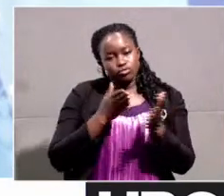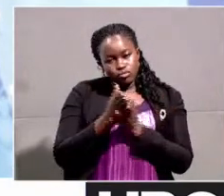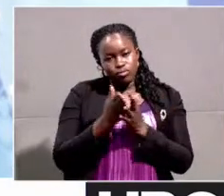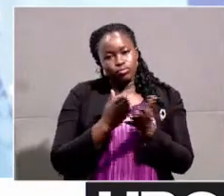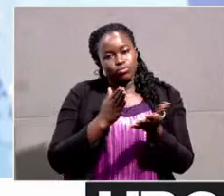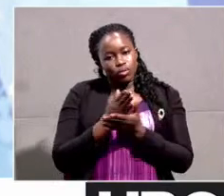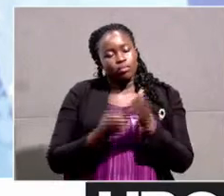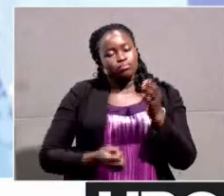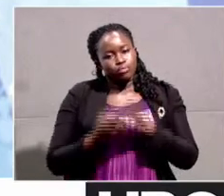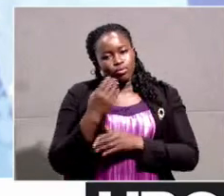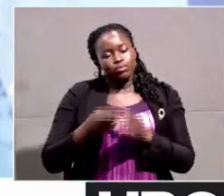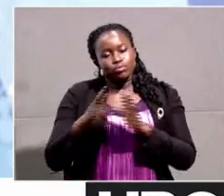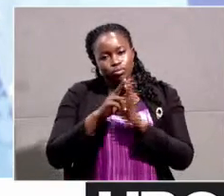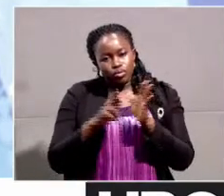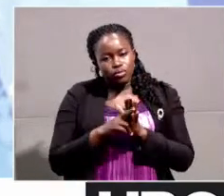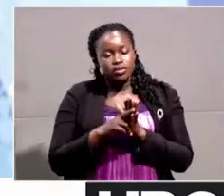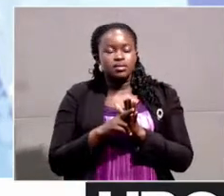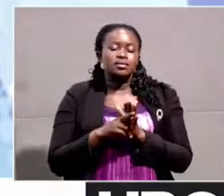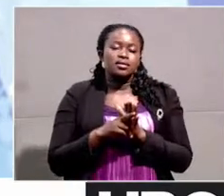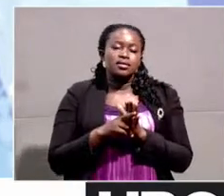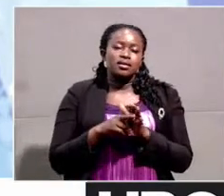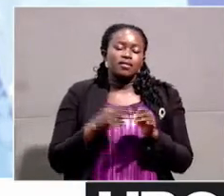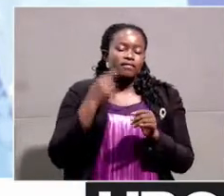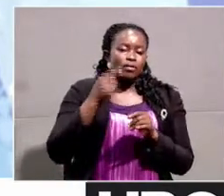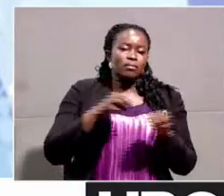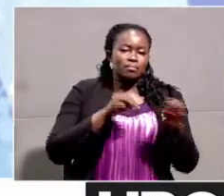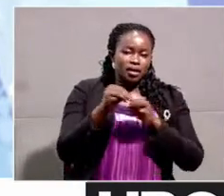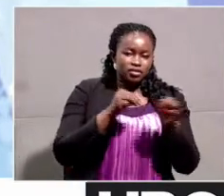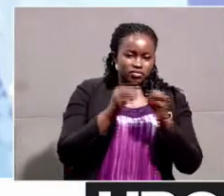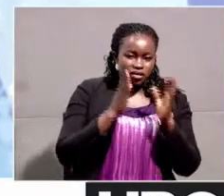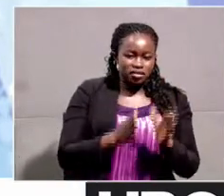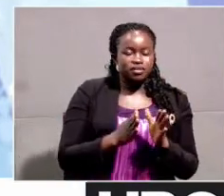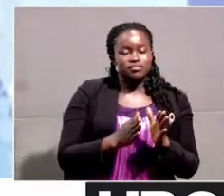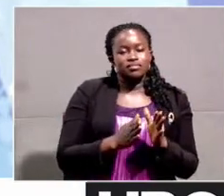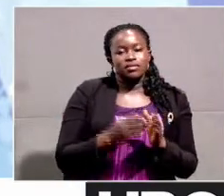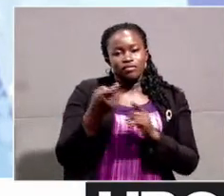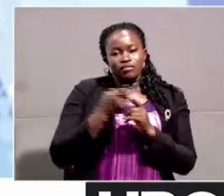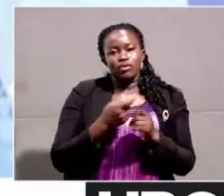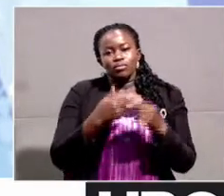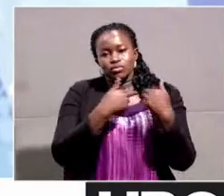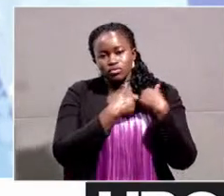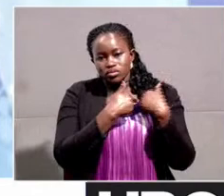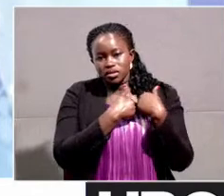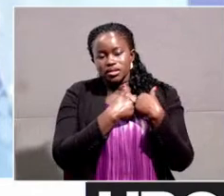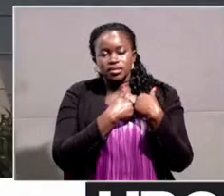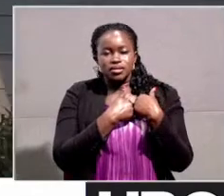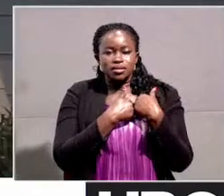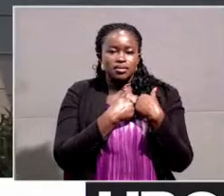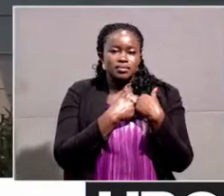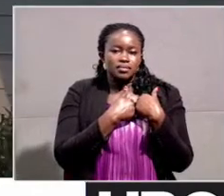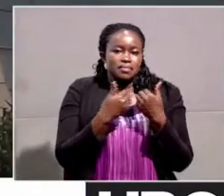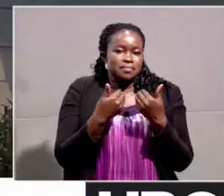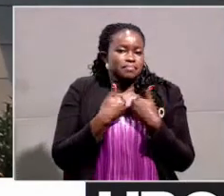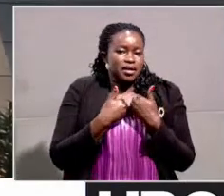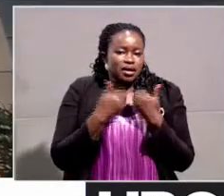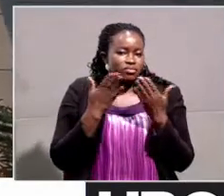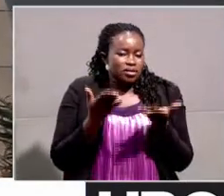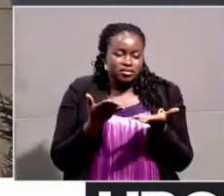and guidelines for manufacturers, enforcement by the duty bearers is lacking.